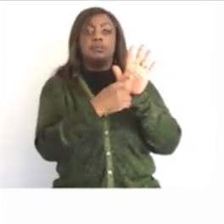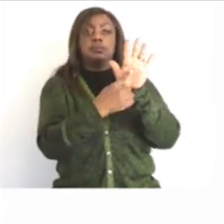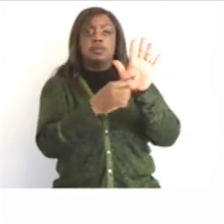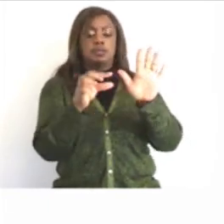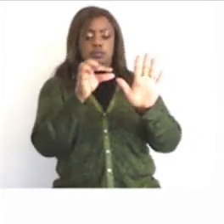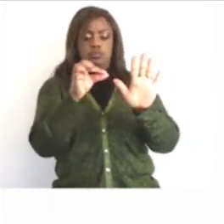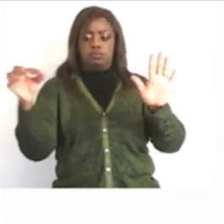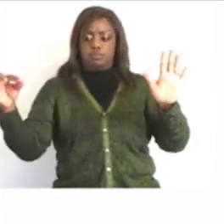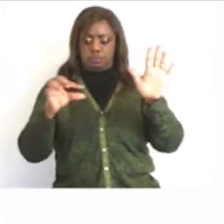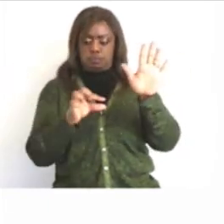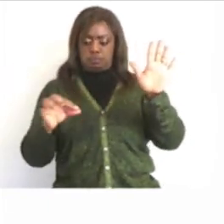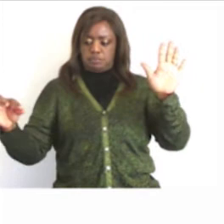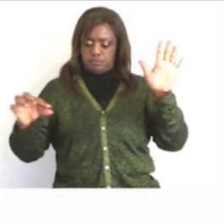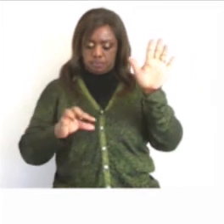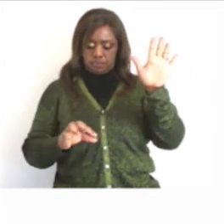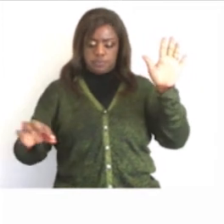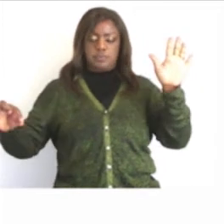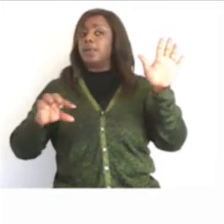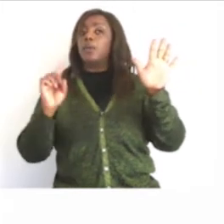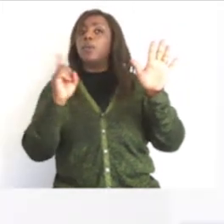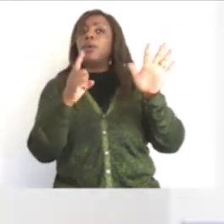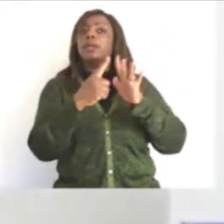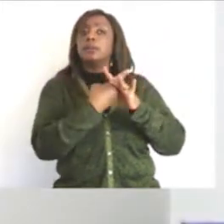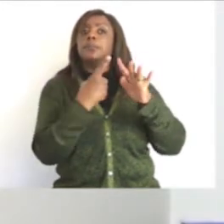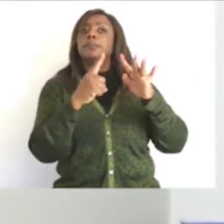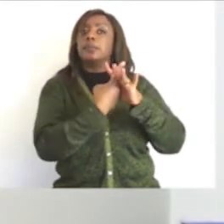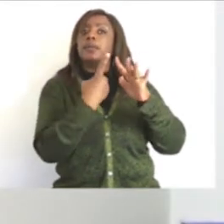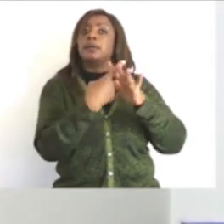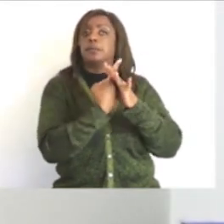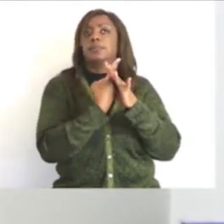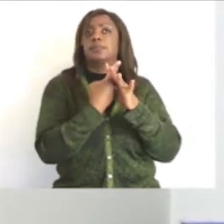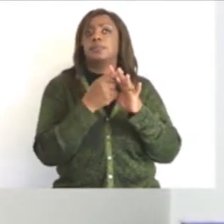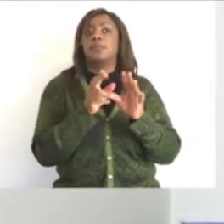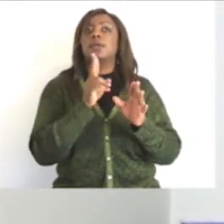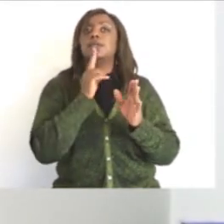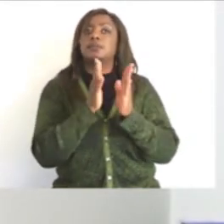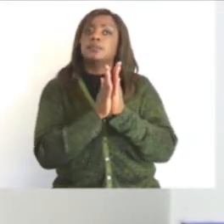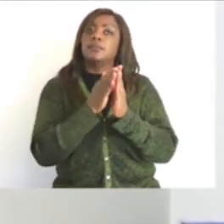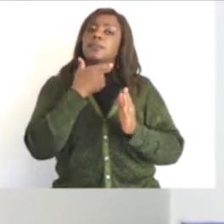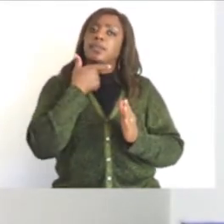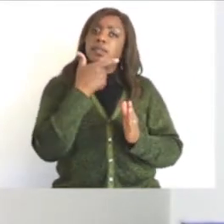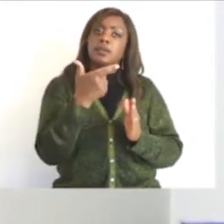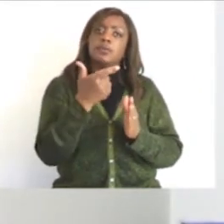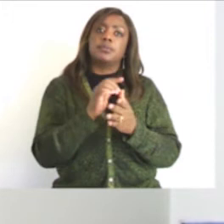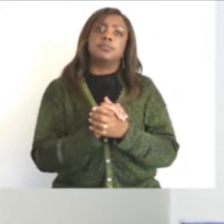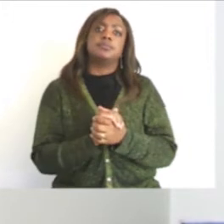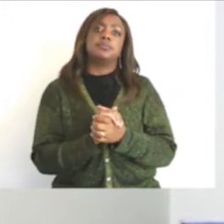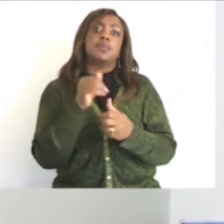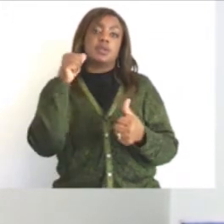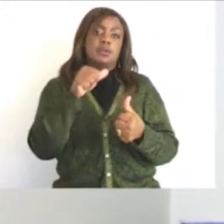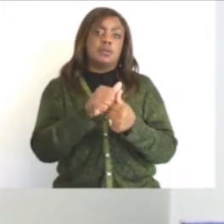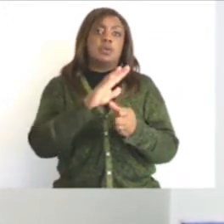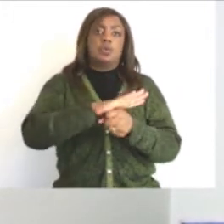you write the change. Boys and girls, we have come to the end of our lesson today. But before we go,